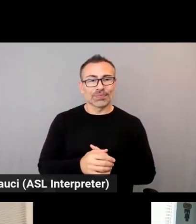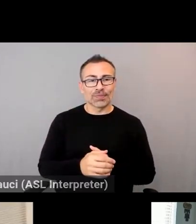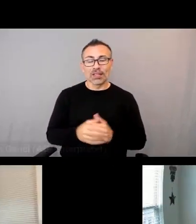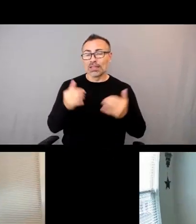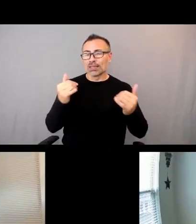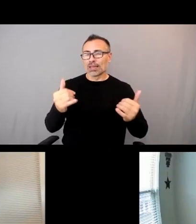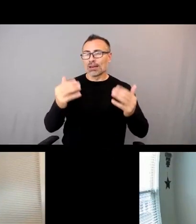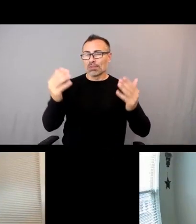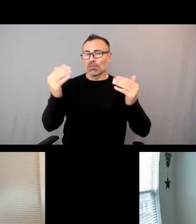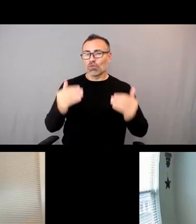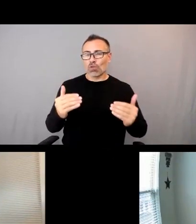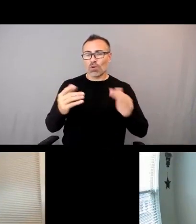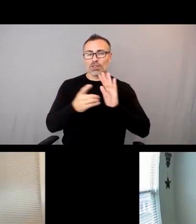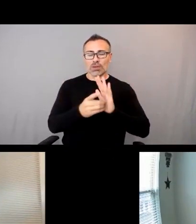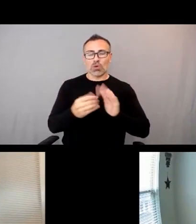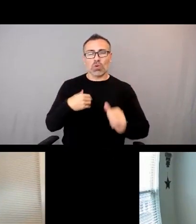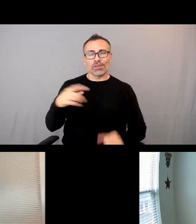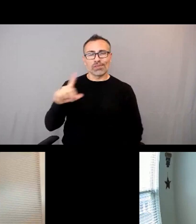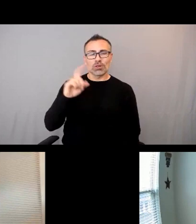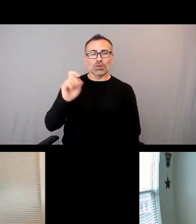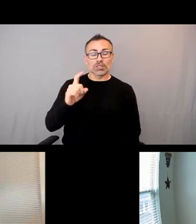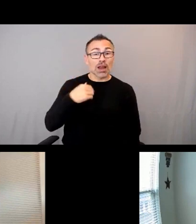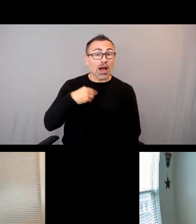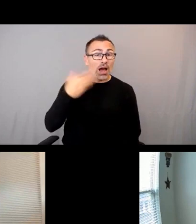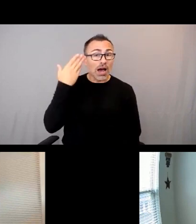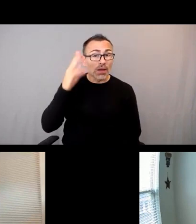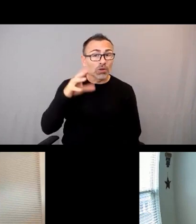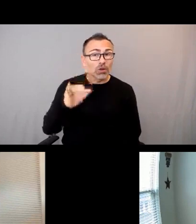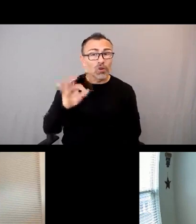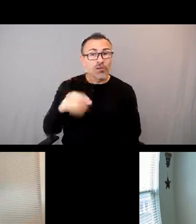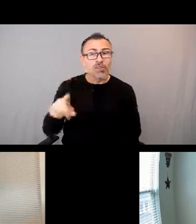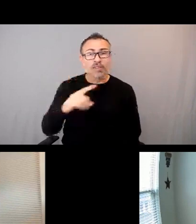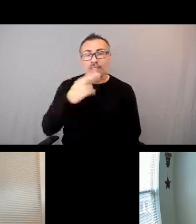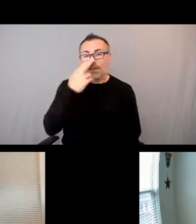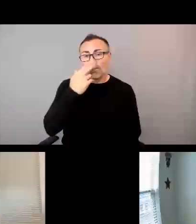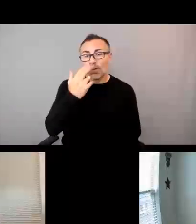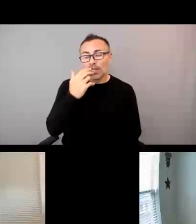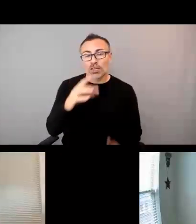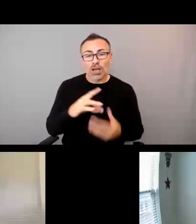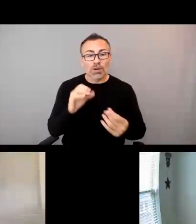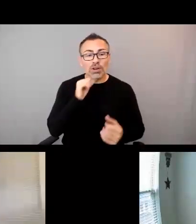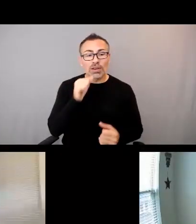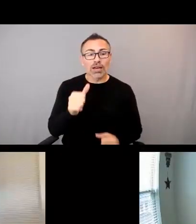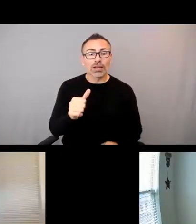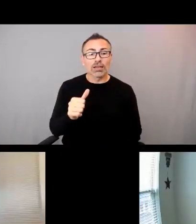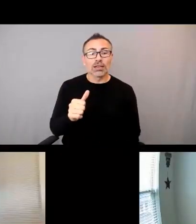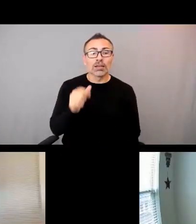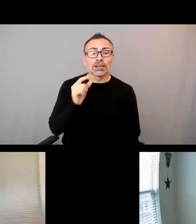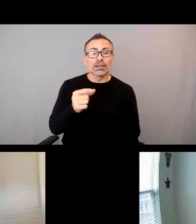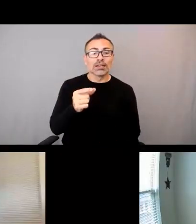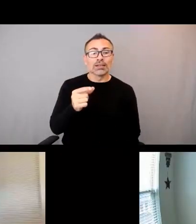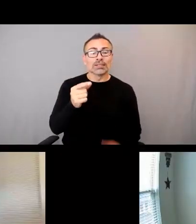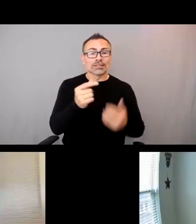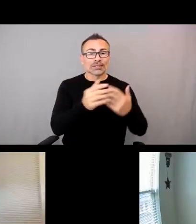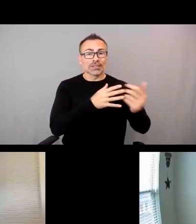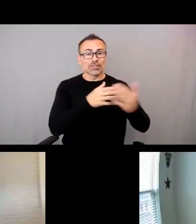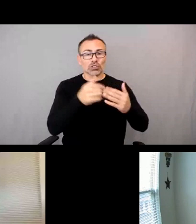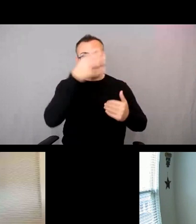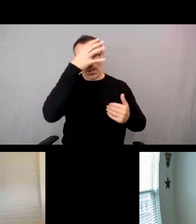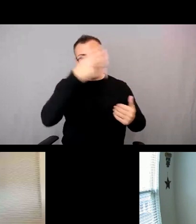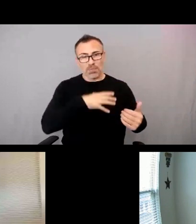on to our demo, we have a question, and I don't know if this is just a funny remark, but does the gray man theory apply to data